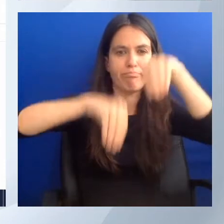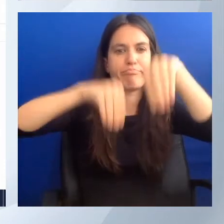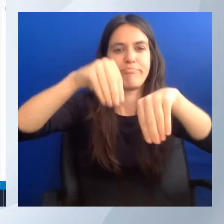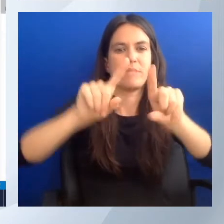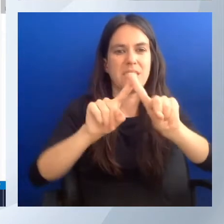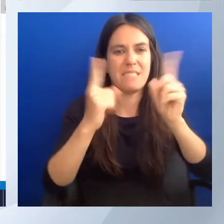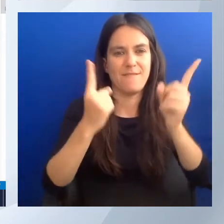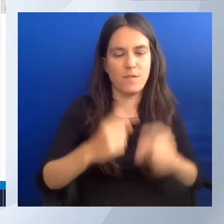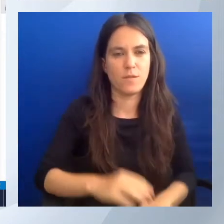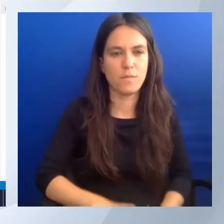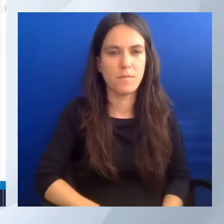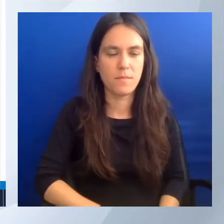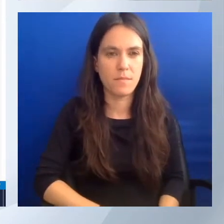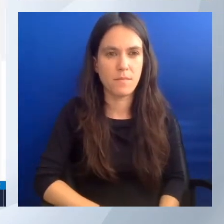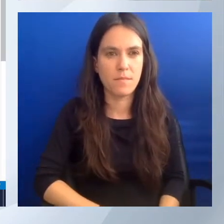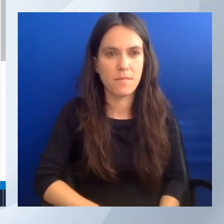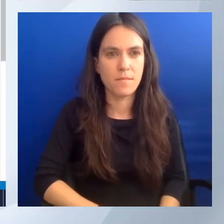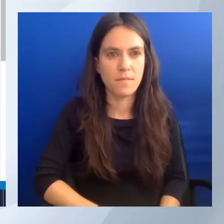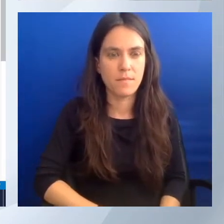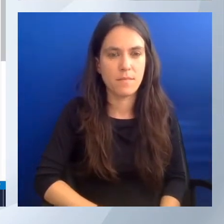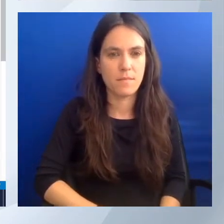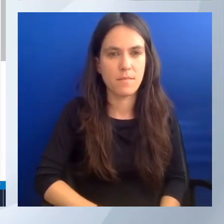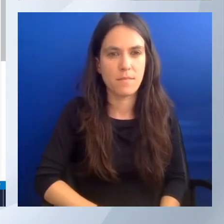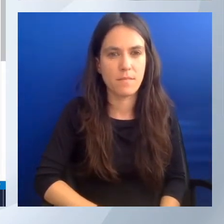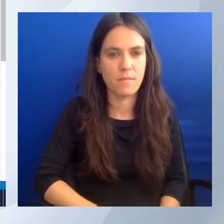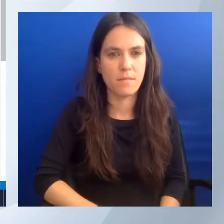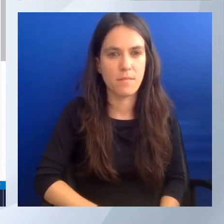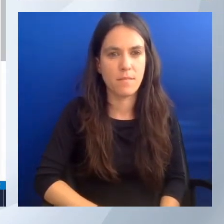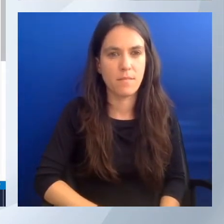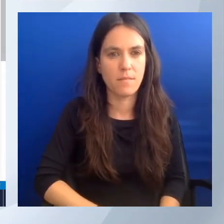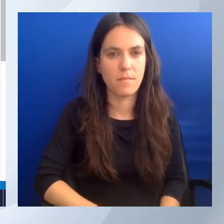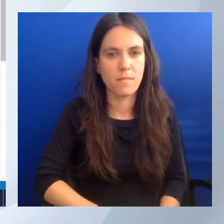Let's go to this one. Let's change some more.